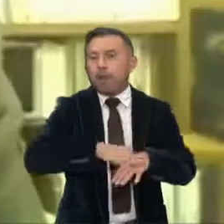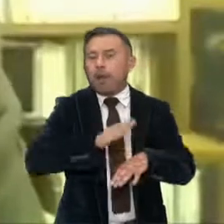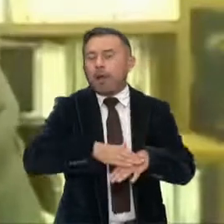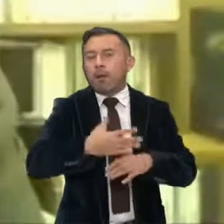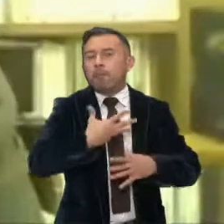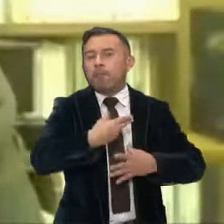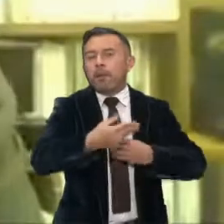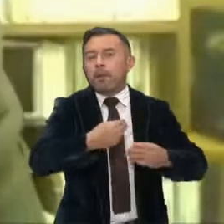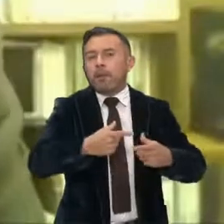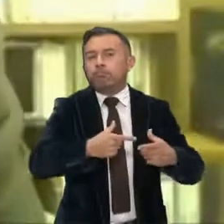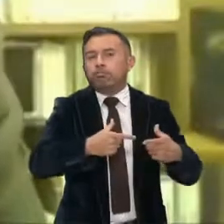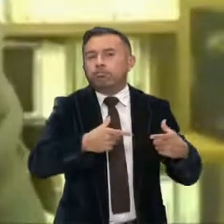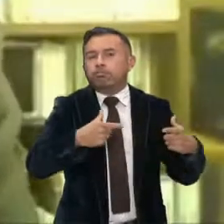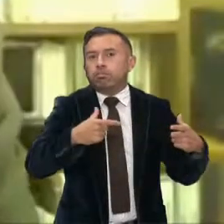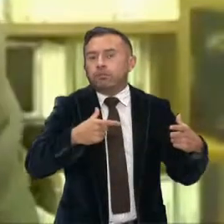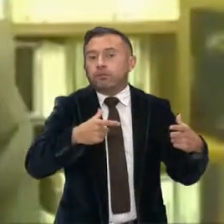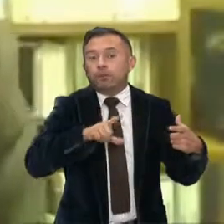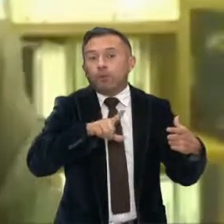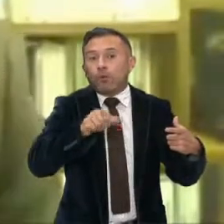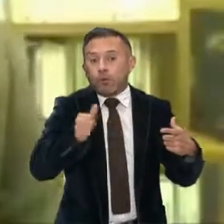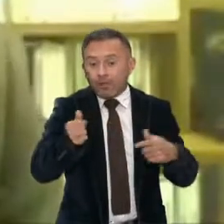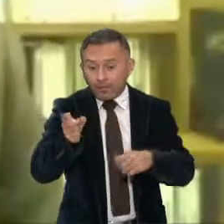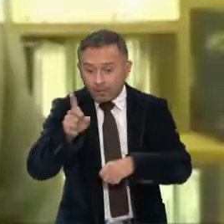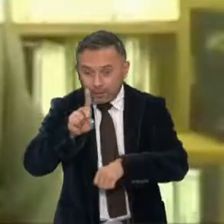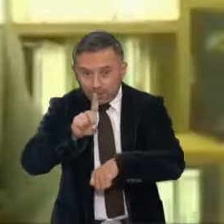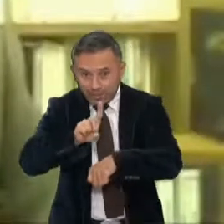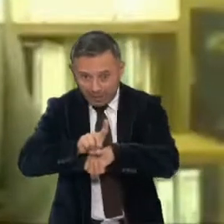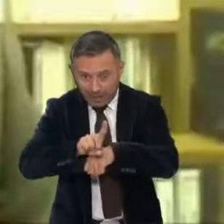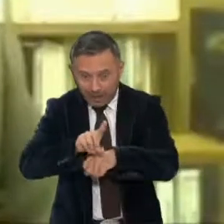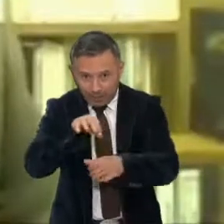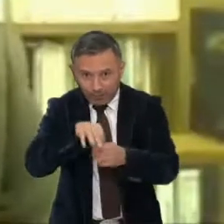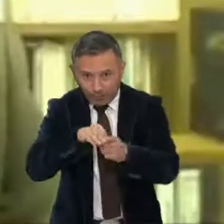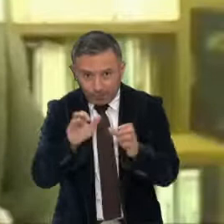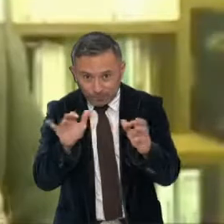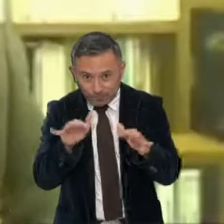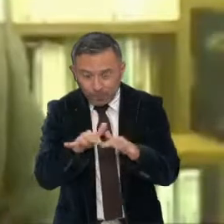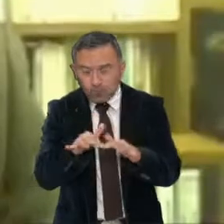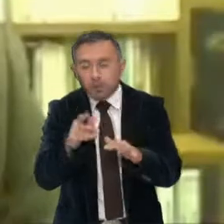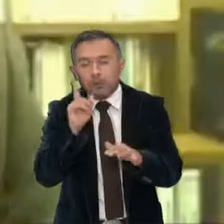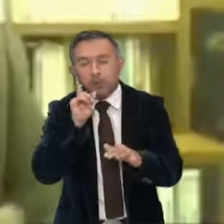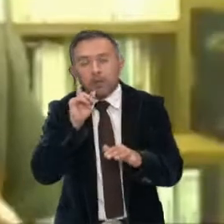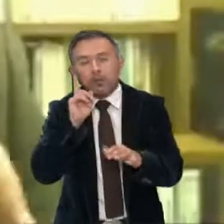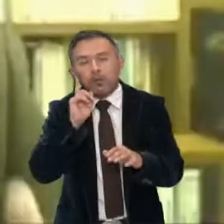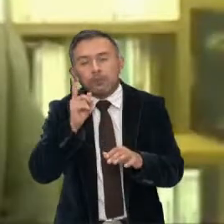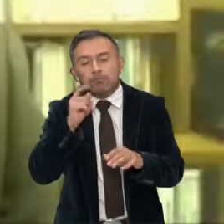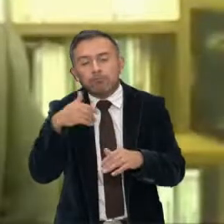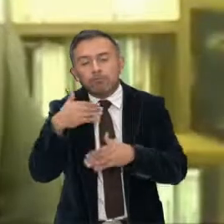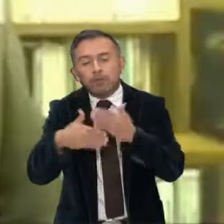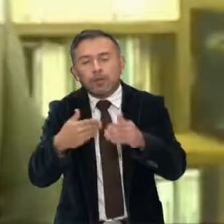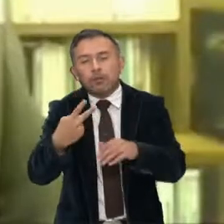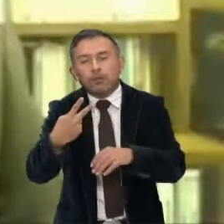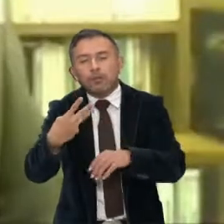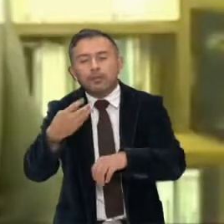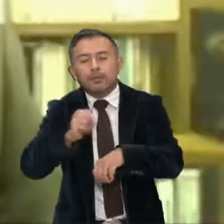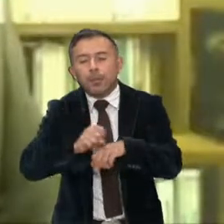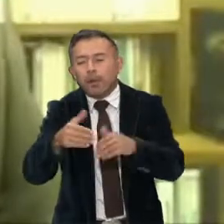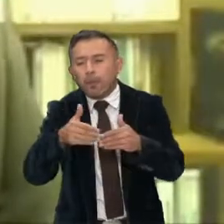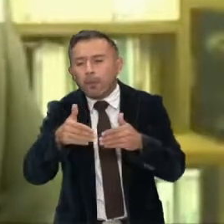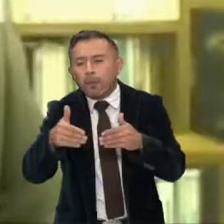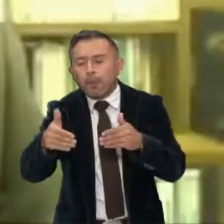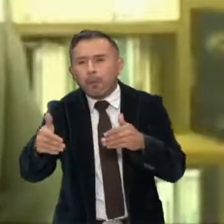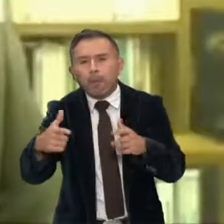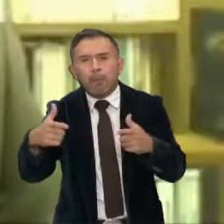more cases of infection that the 2 or 3 weeks after the